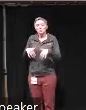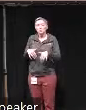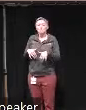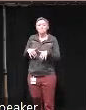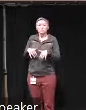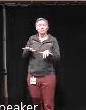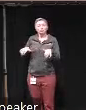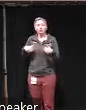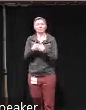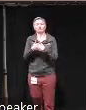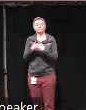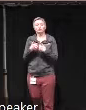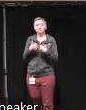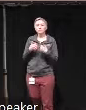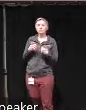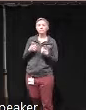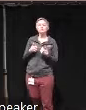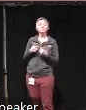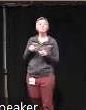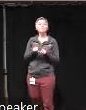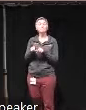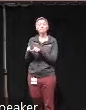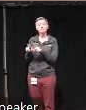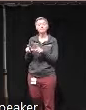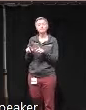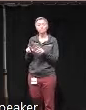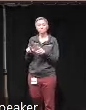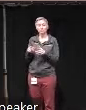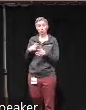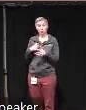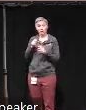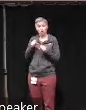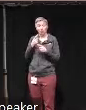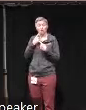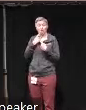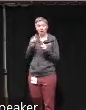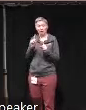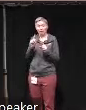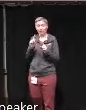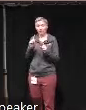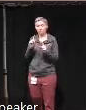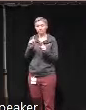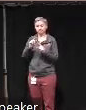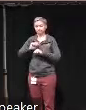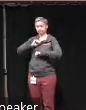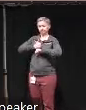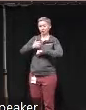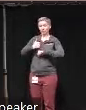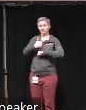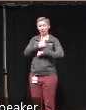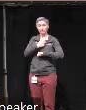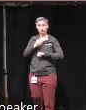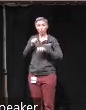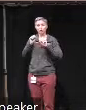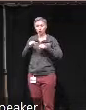had to deal with, and also be able to position ourselves to be able to do better